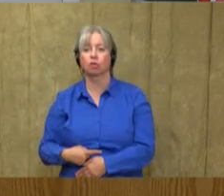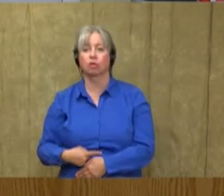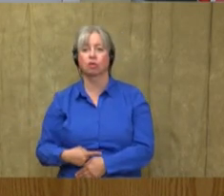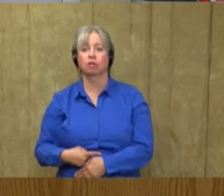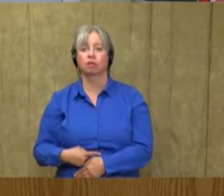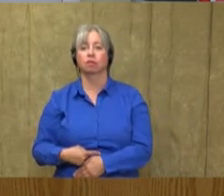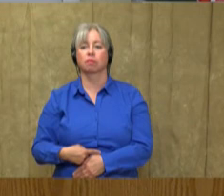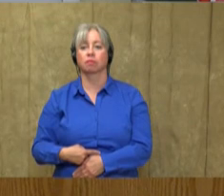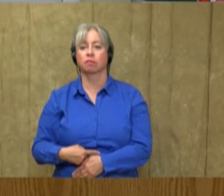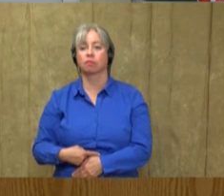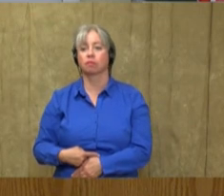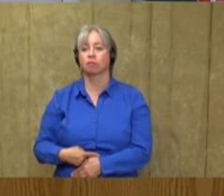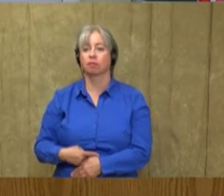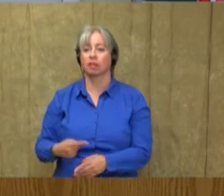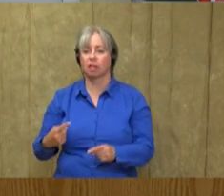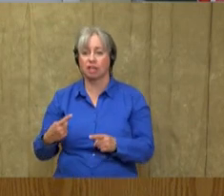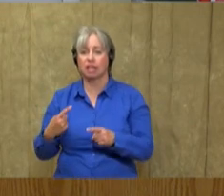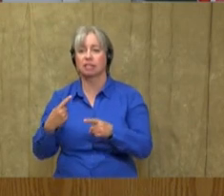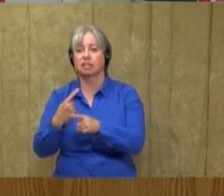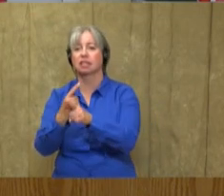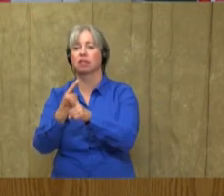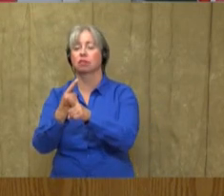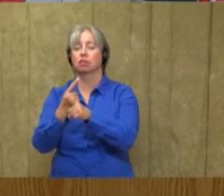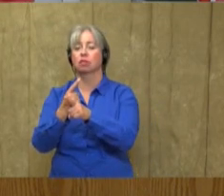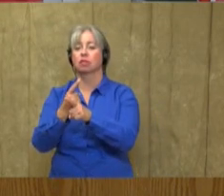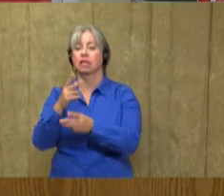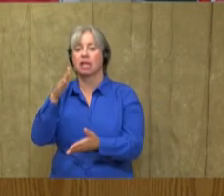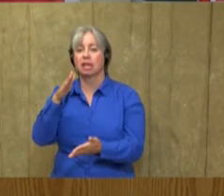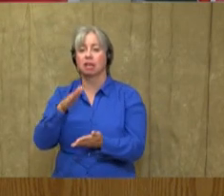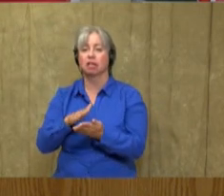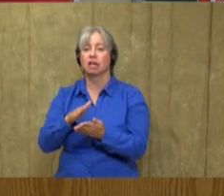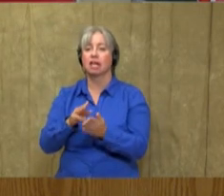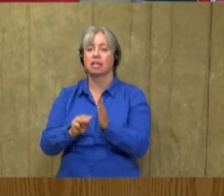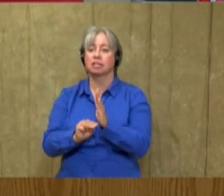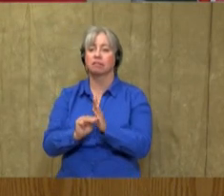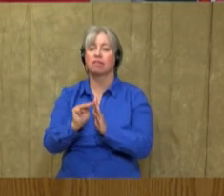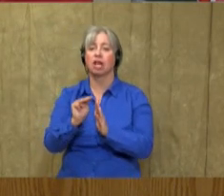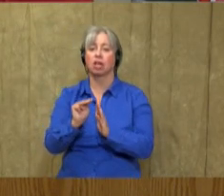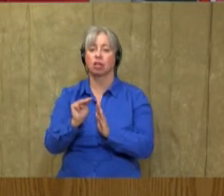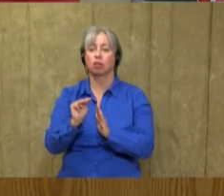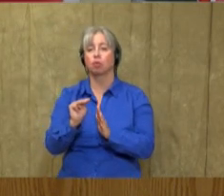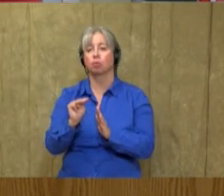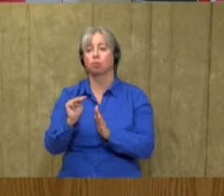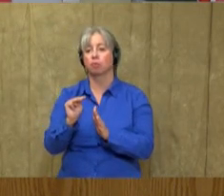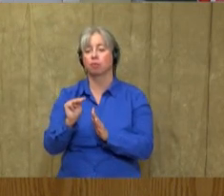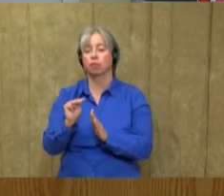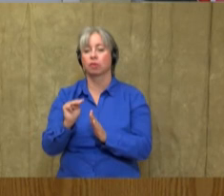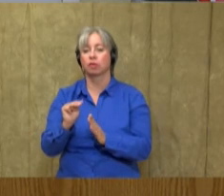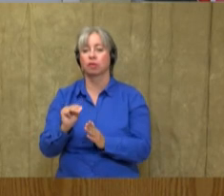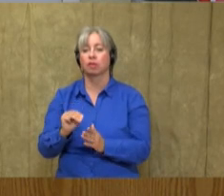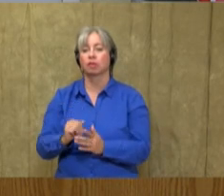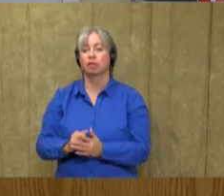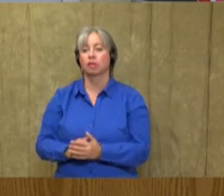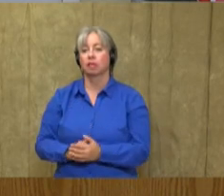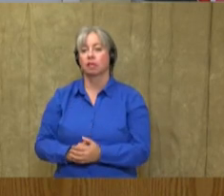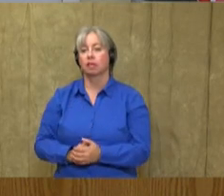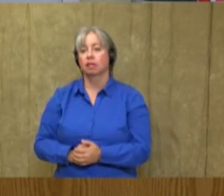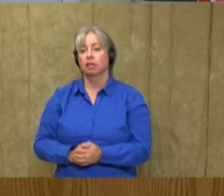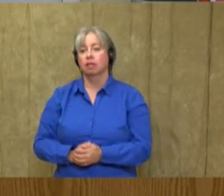a lot less volume, a lot less amplitude. So one of the examples I have for that is we